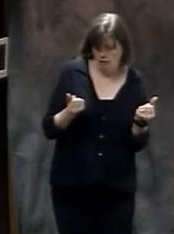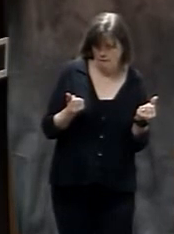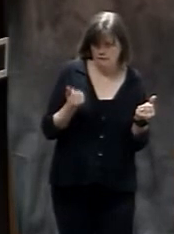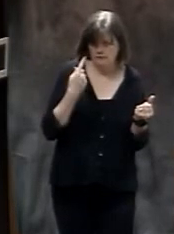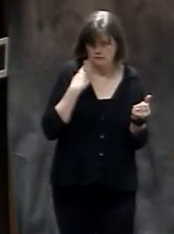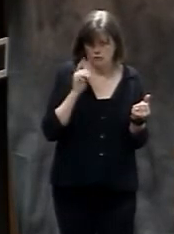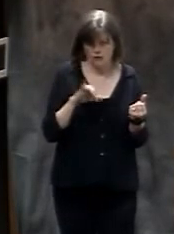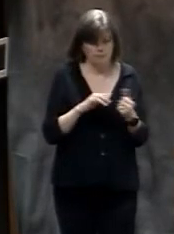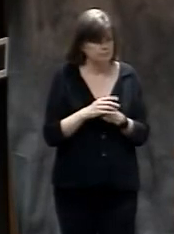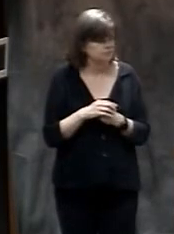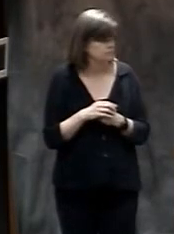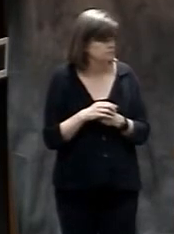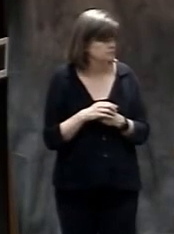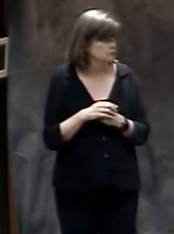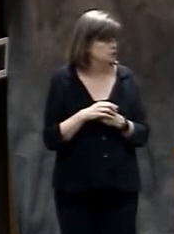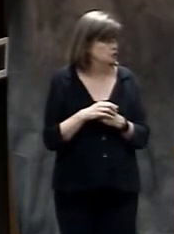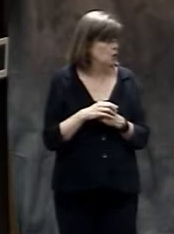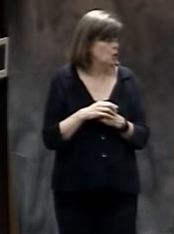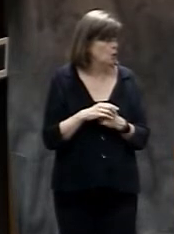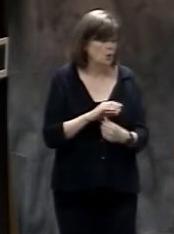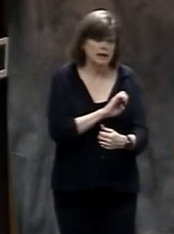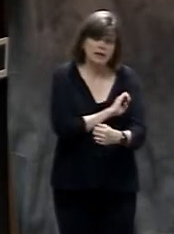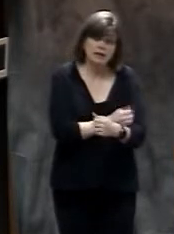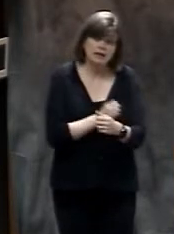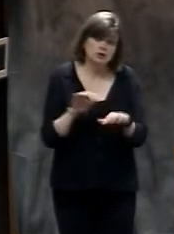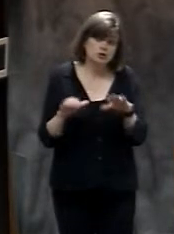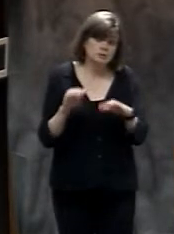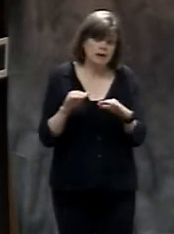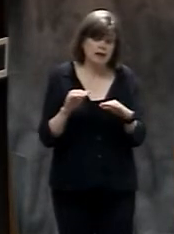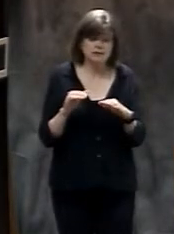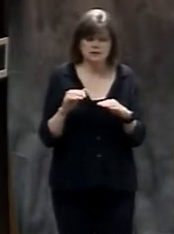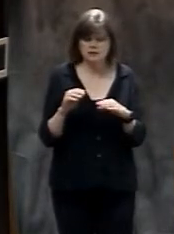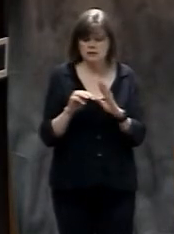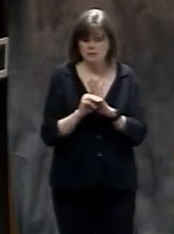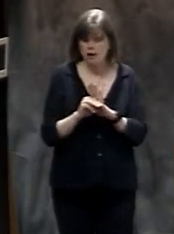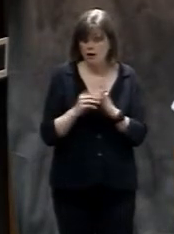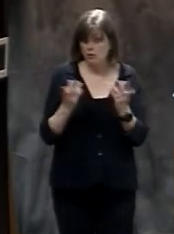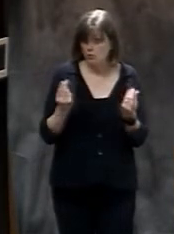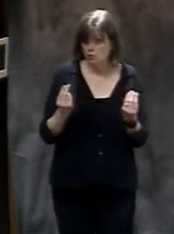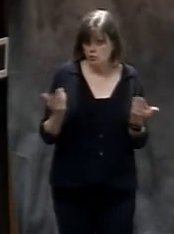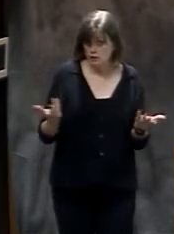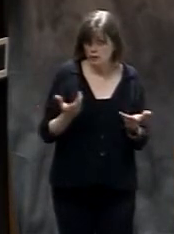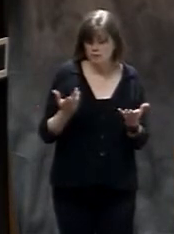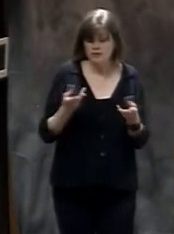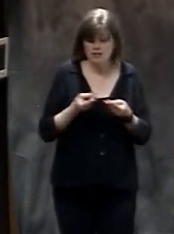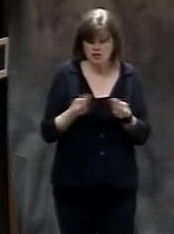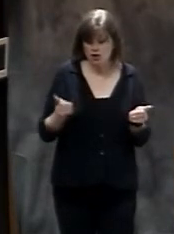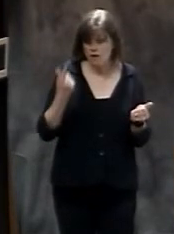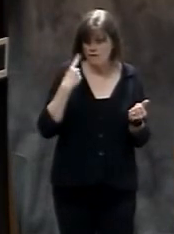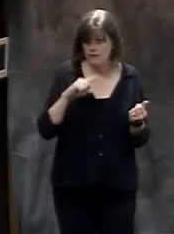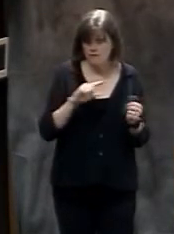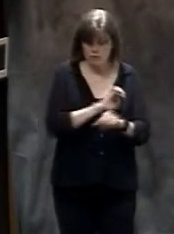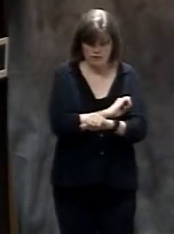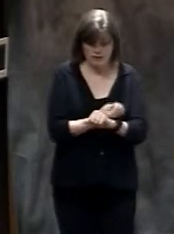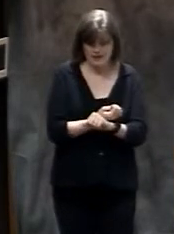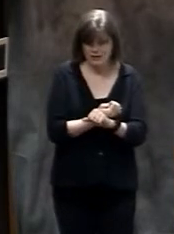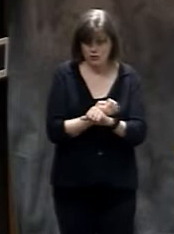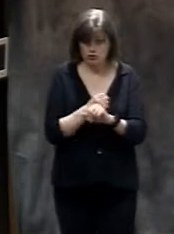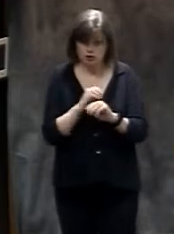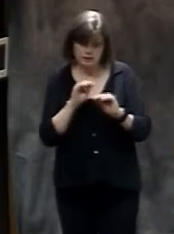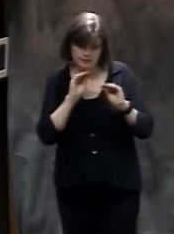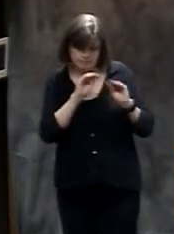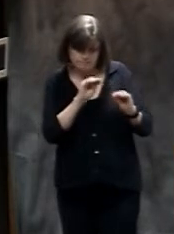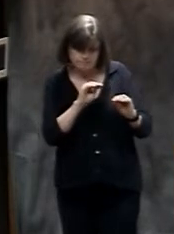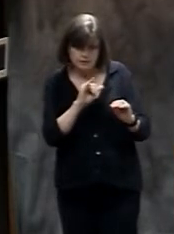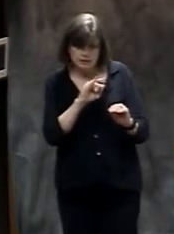But what an energy balance model is basically doing in this case is solving for the energy inputs to a water-filled container,